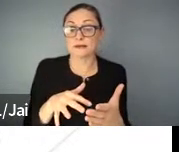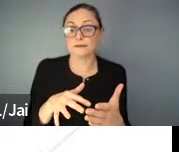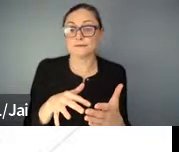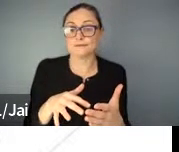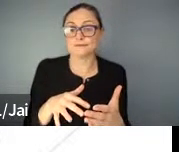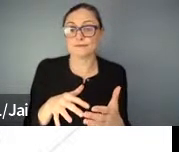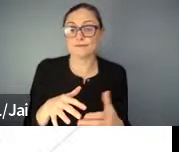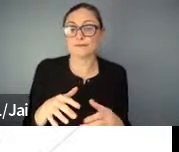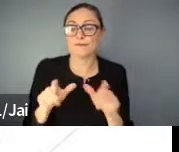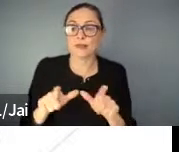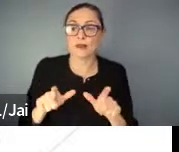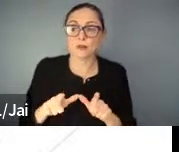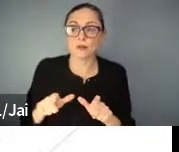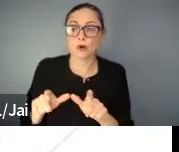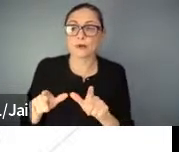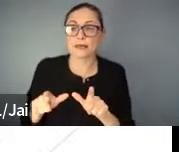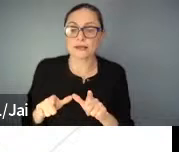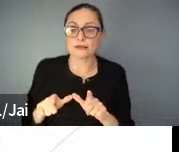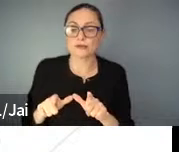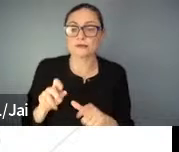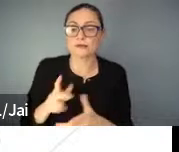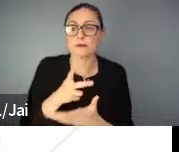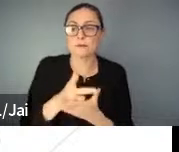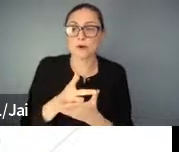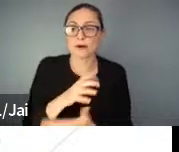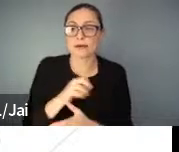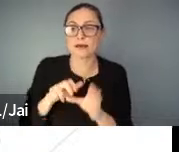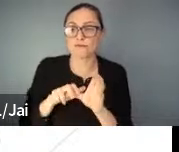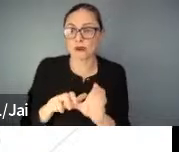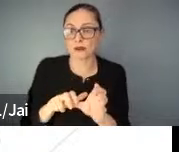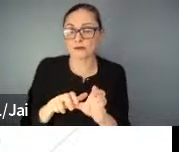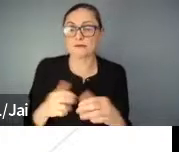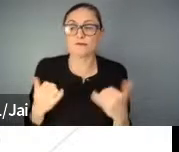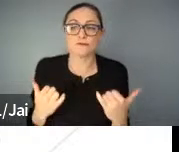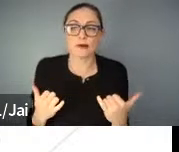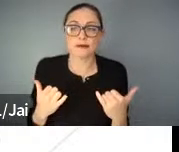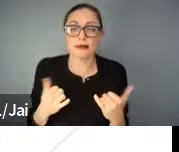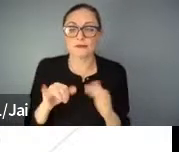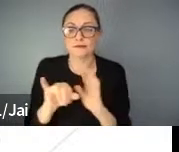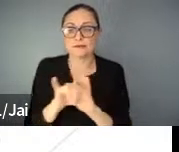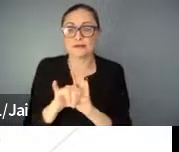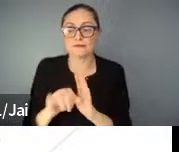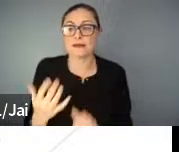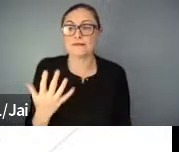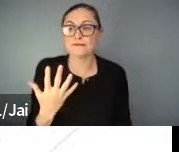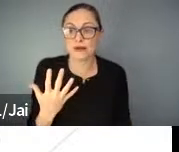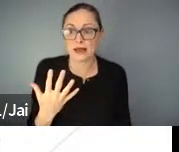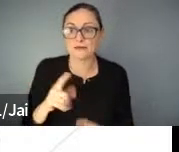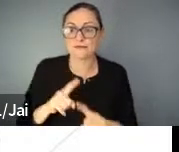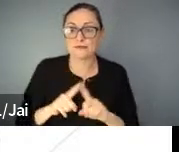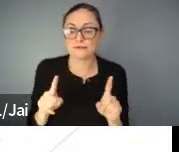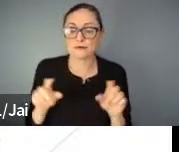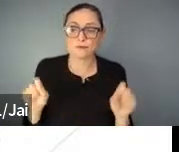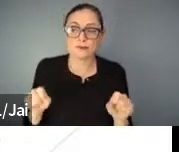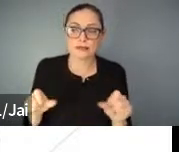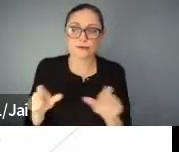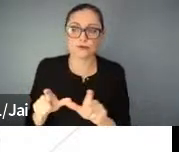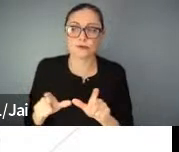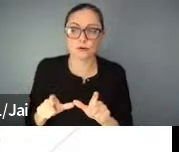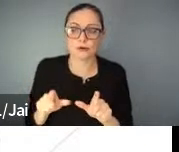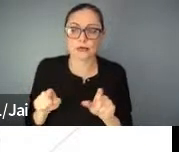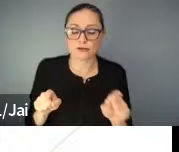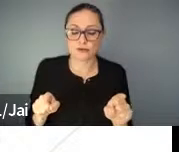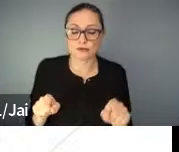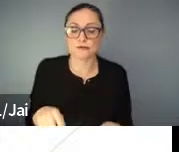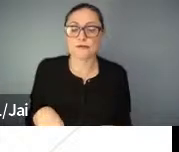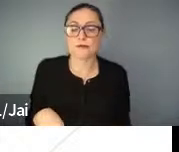our locations of park and rides. So there are currently identified 5 different potential locations, 3